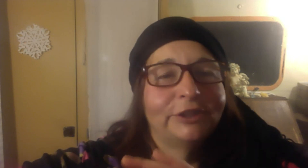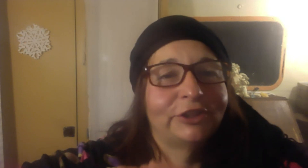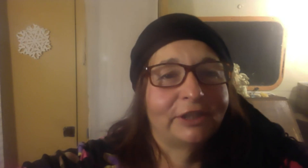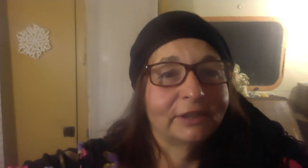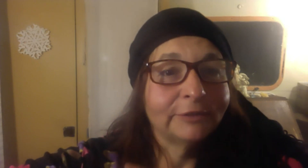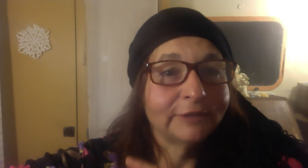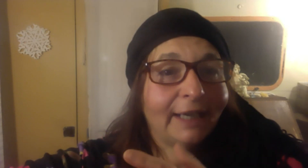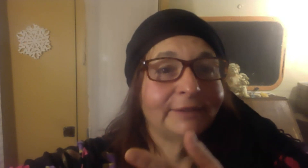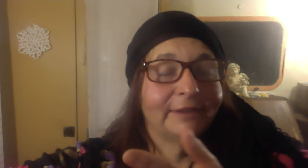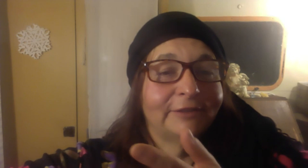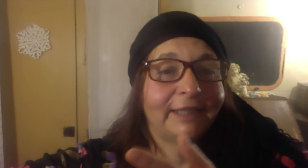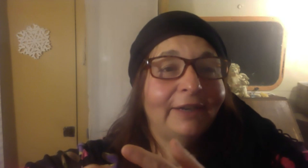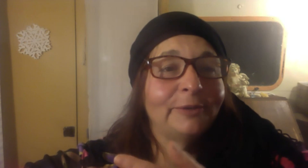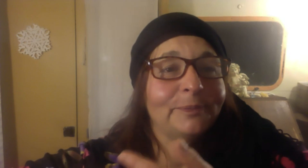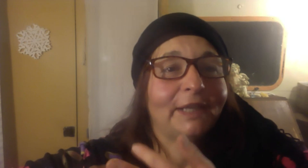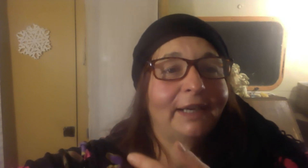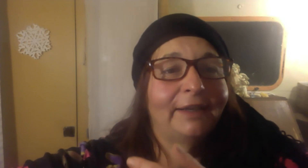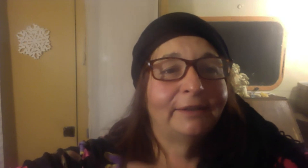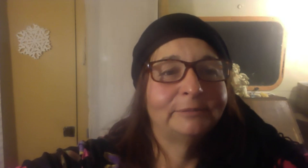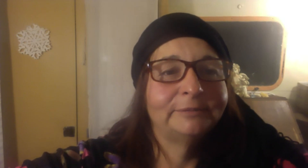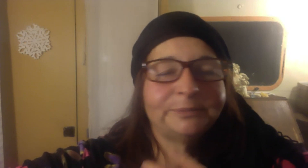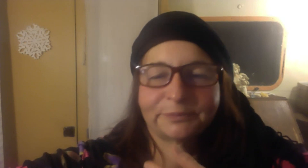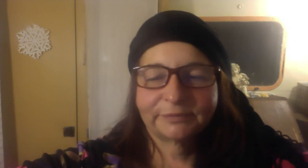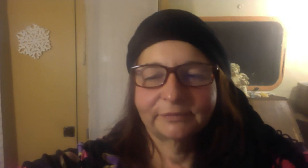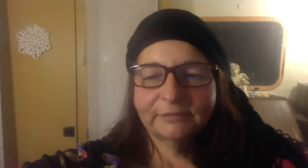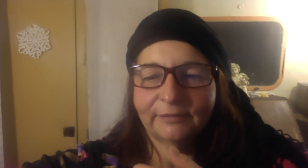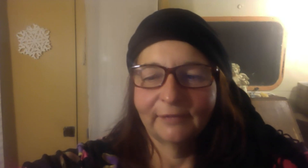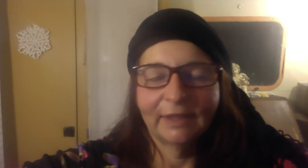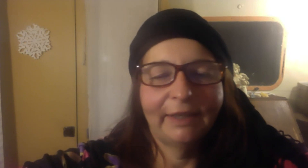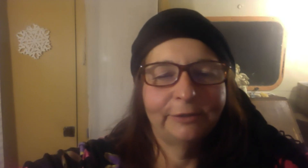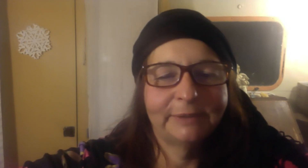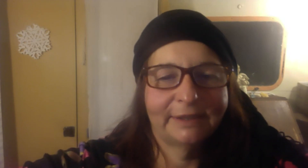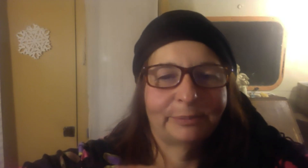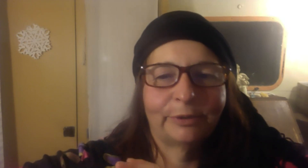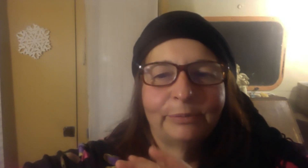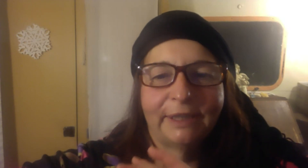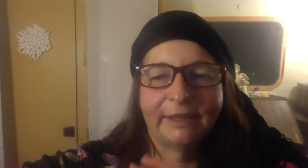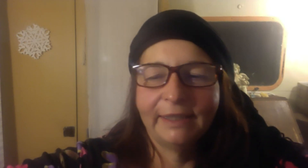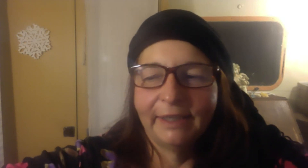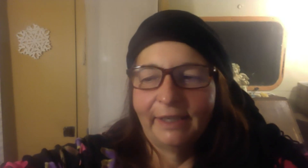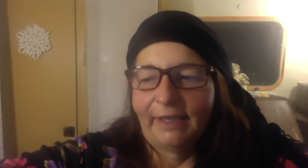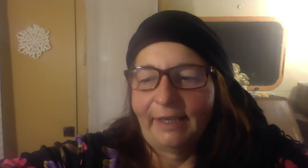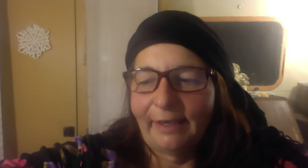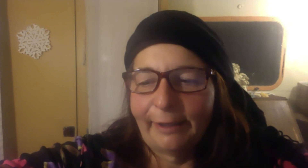want to share some of that right now. I hope that's appropriate.